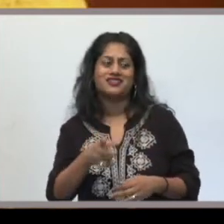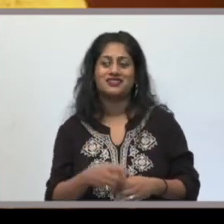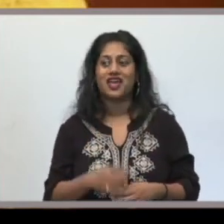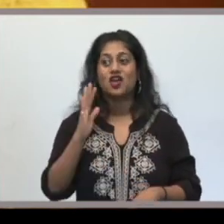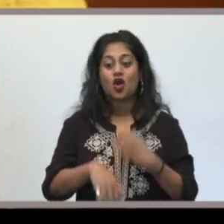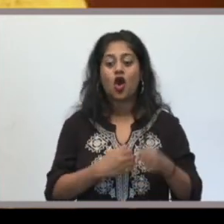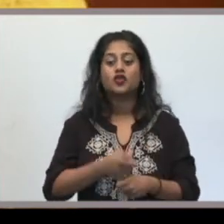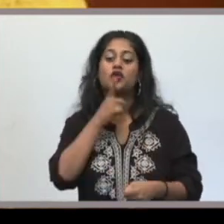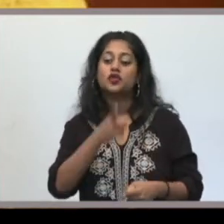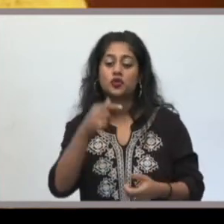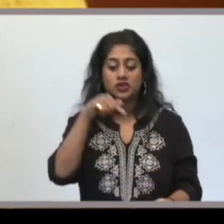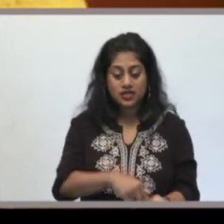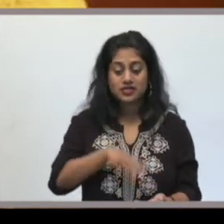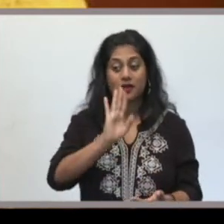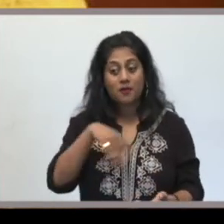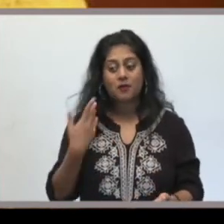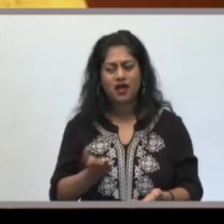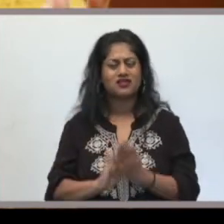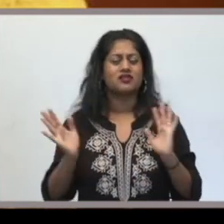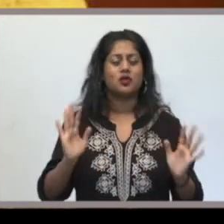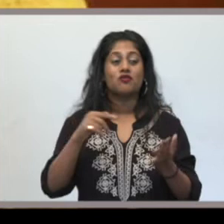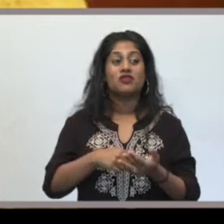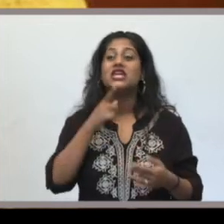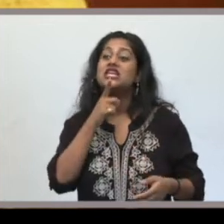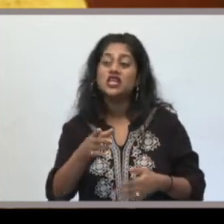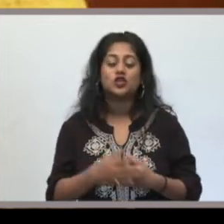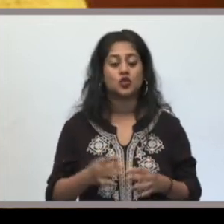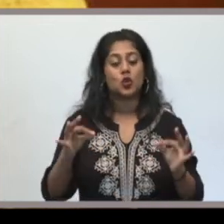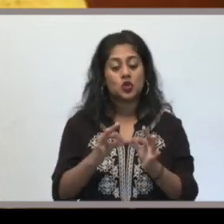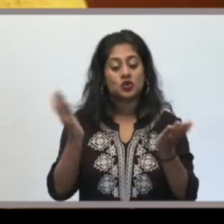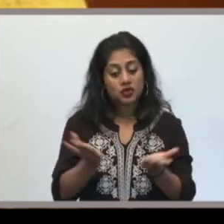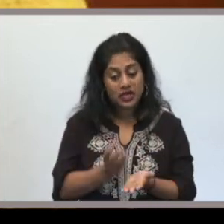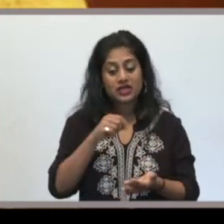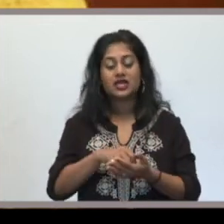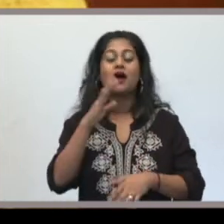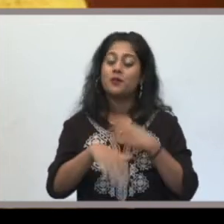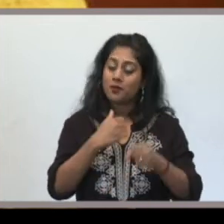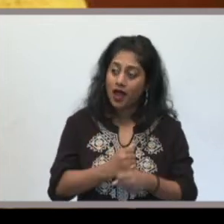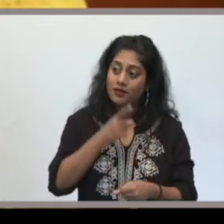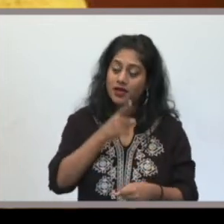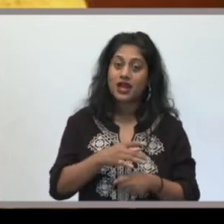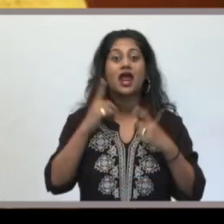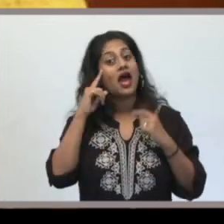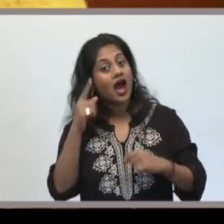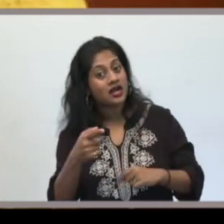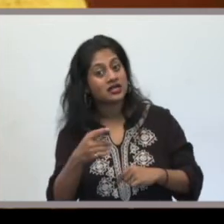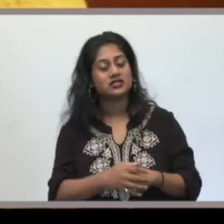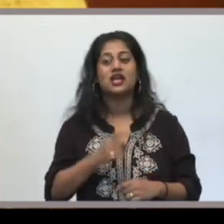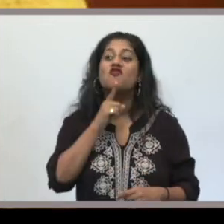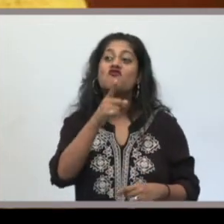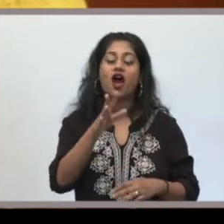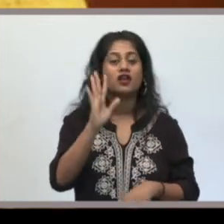God that He speaks directly through you. But the problem is we don't get into the word. Look to the word, right?